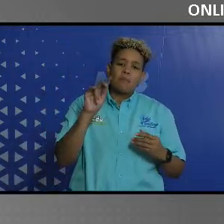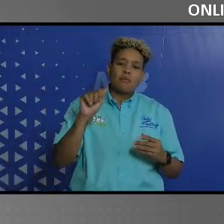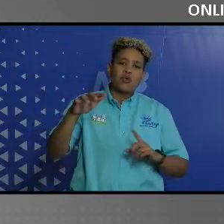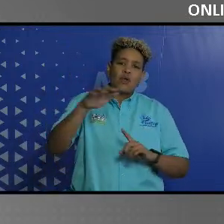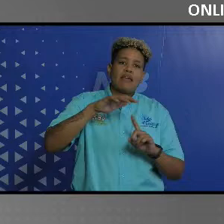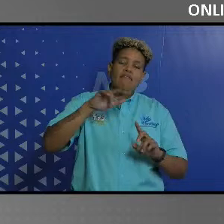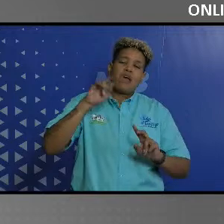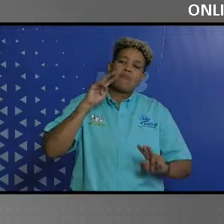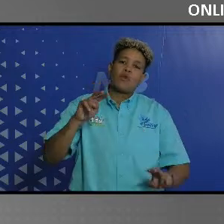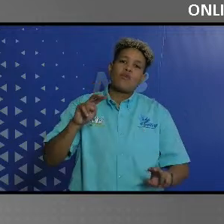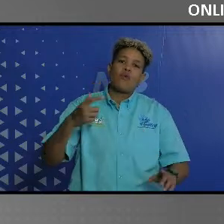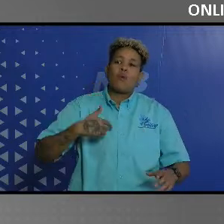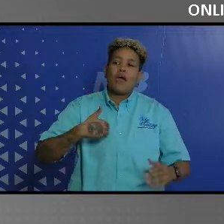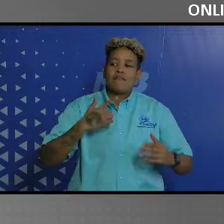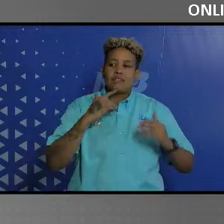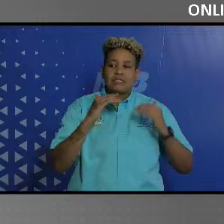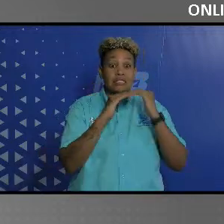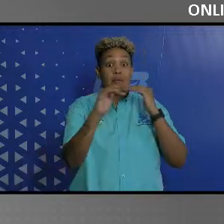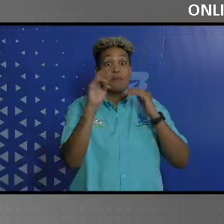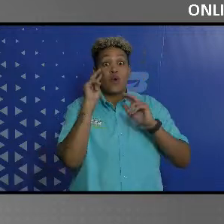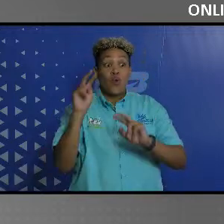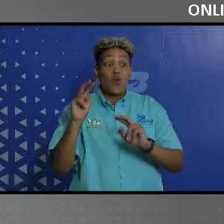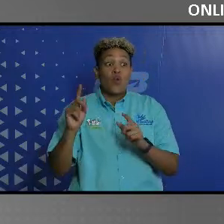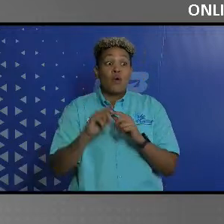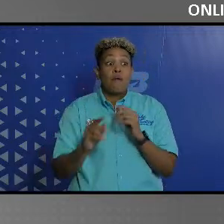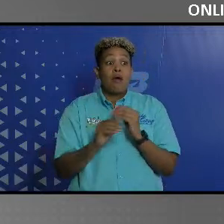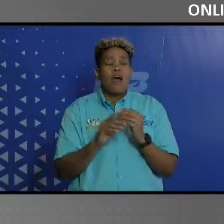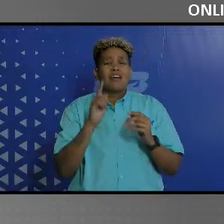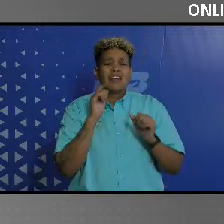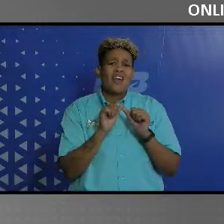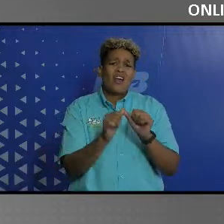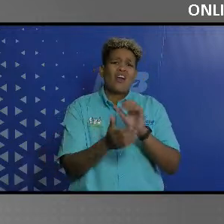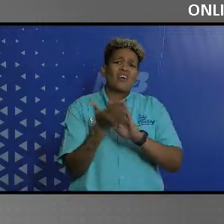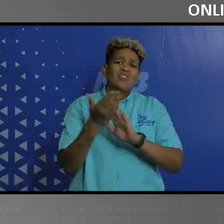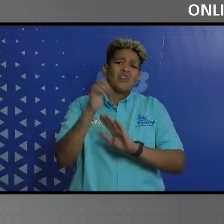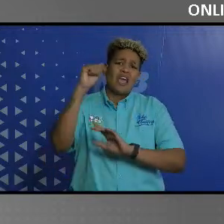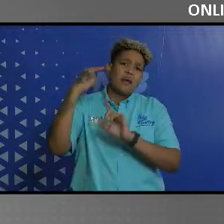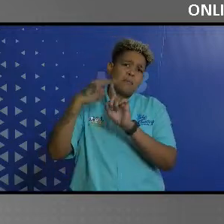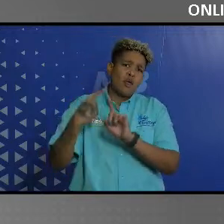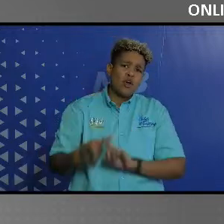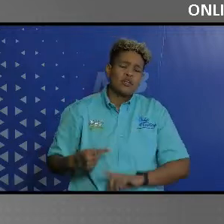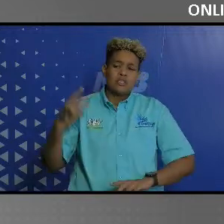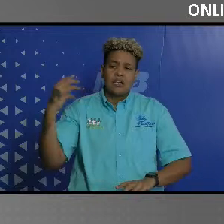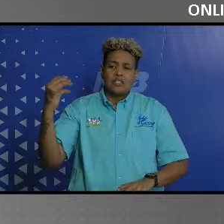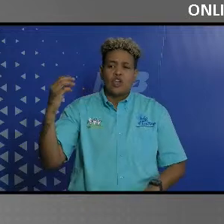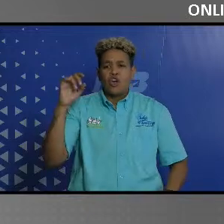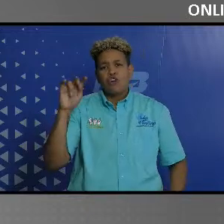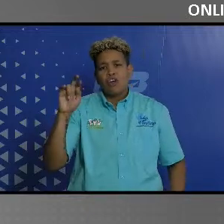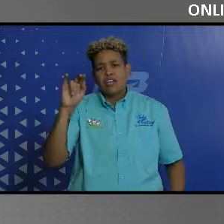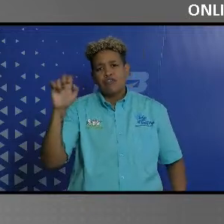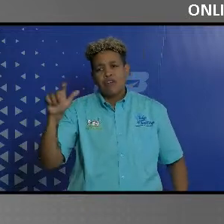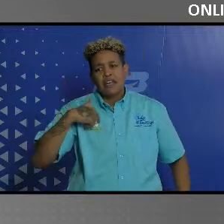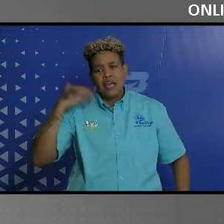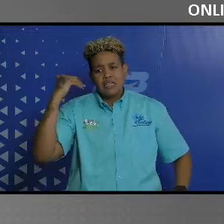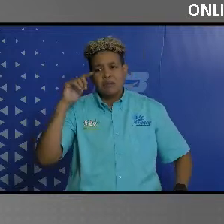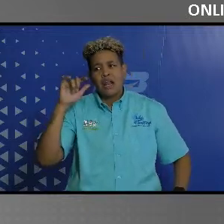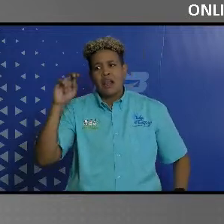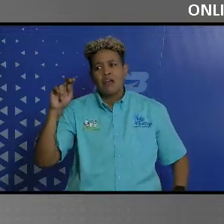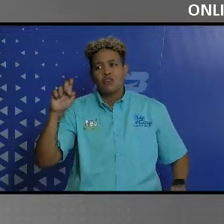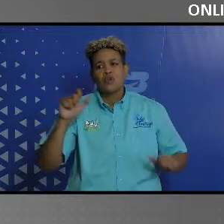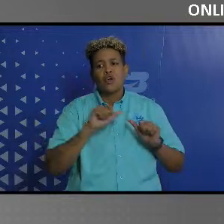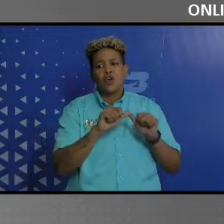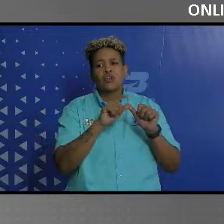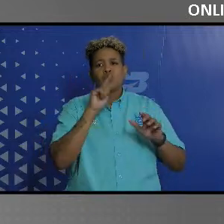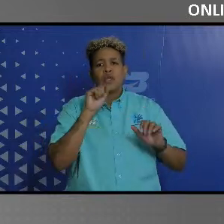environment. We have a stable outlook and a continued A+ external credit rating, and I expect that Clarion should continue to be